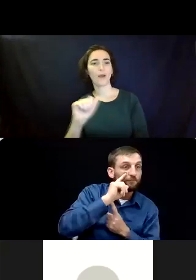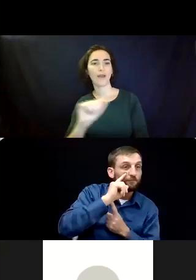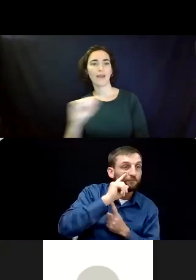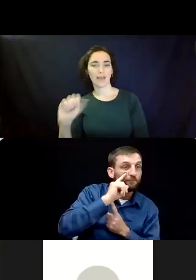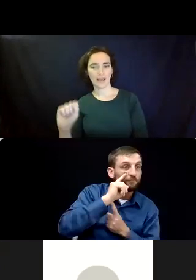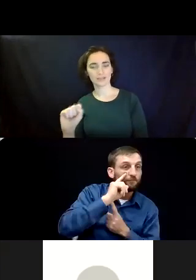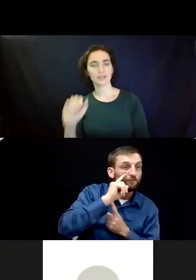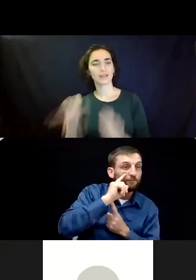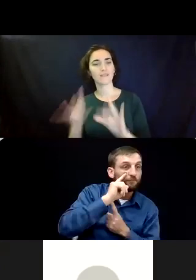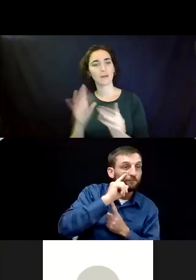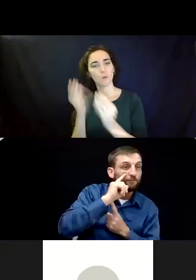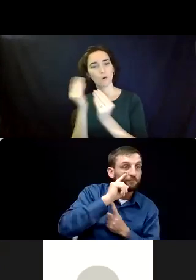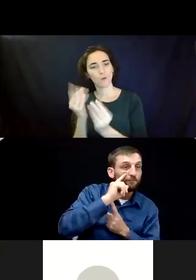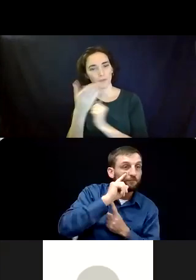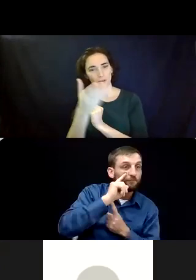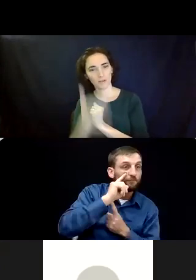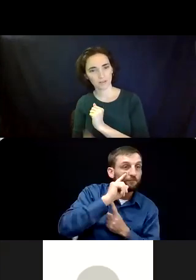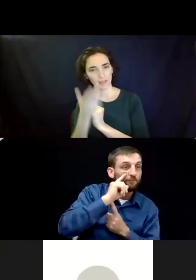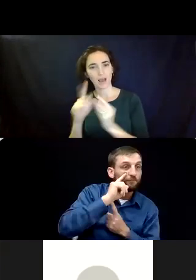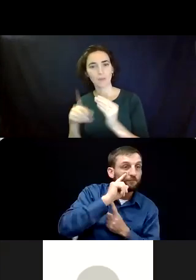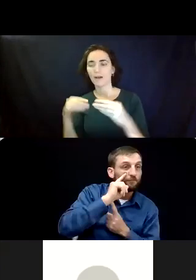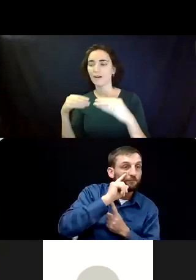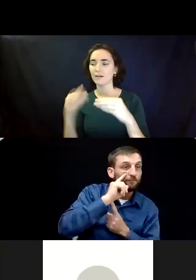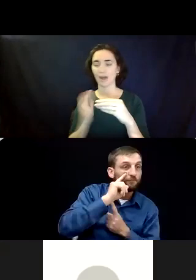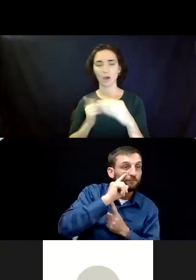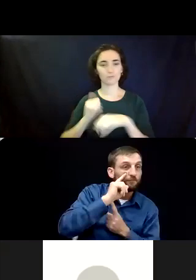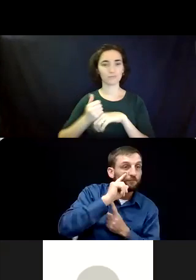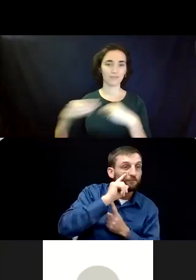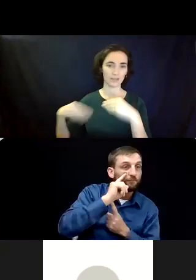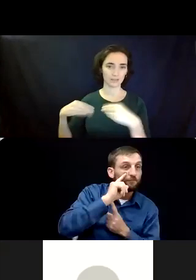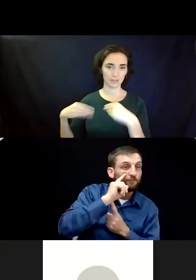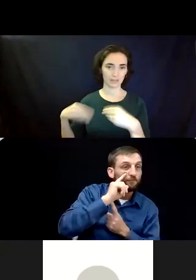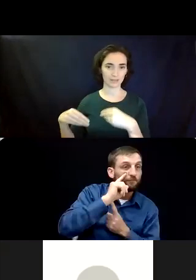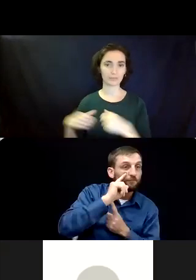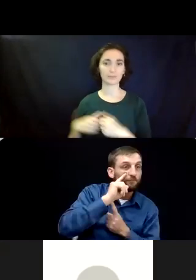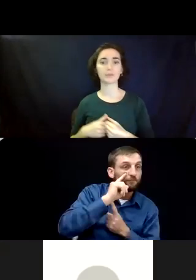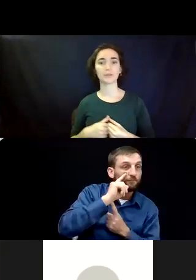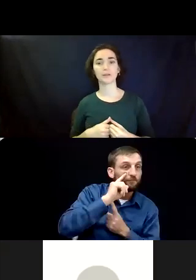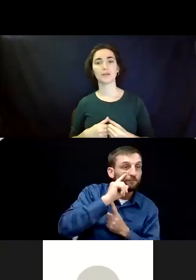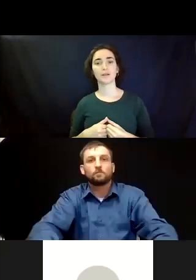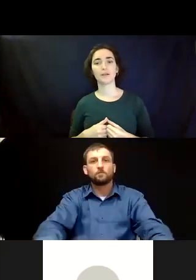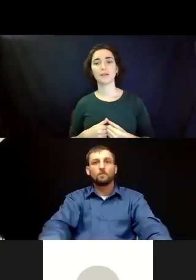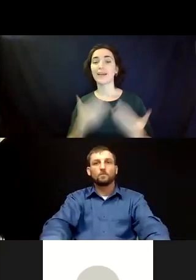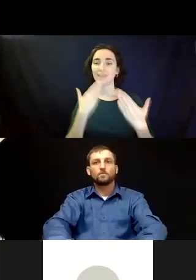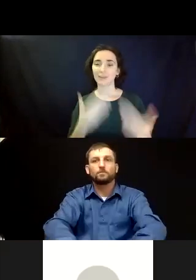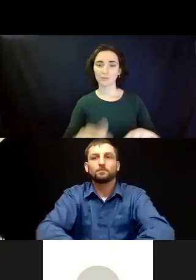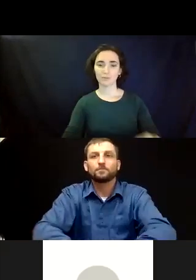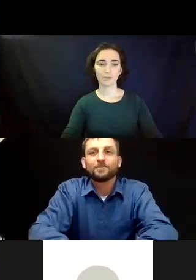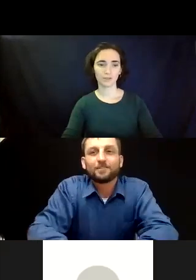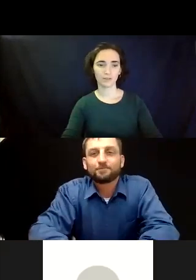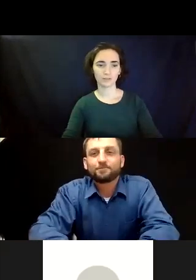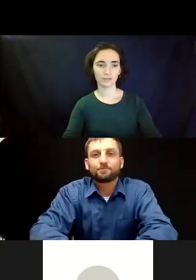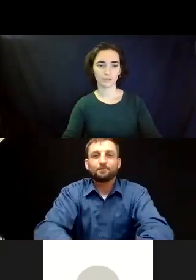get more detailed information about the flexibilities that we've implemented in our response to COVID. Thank you.